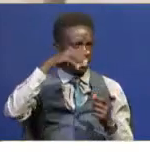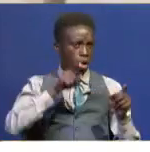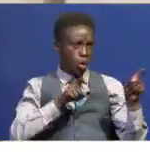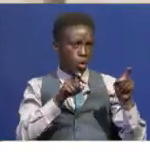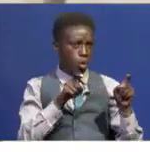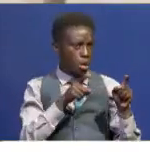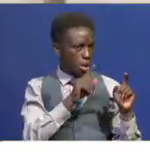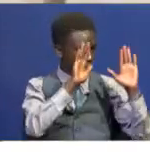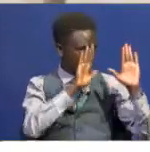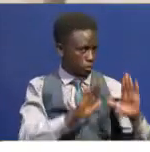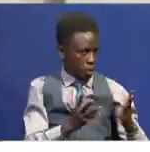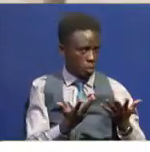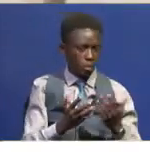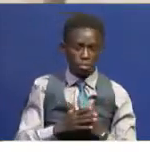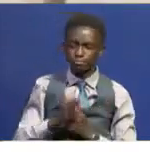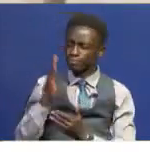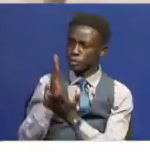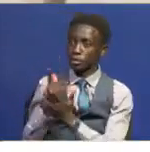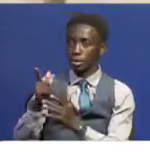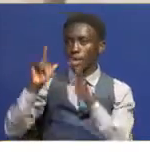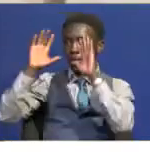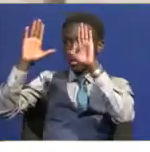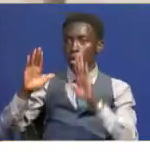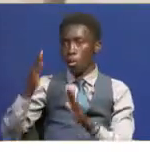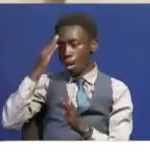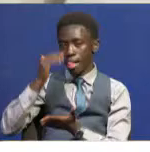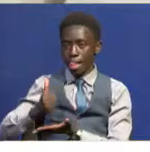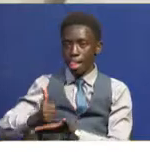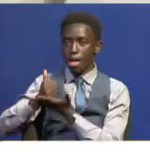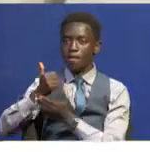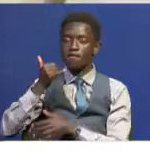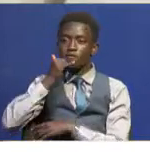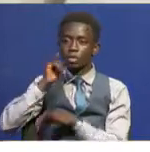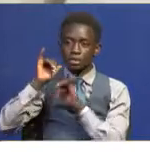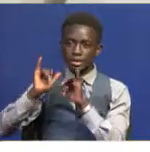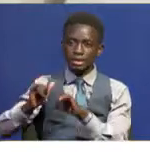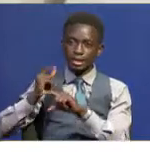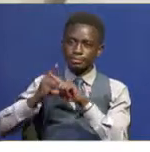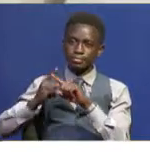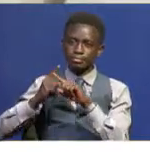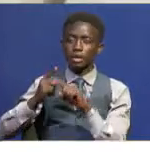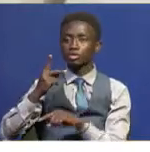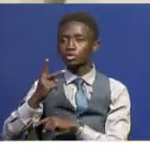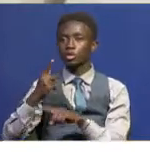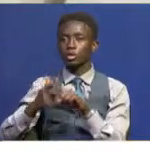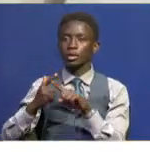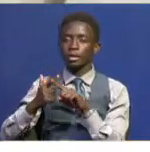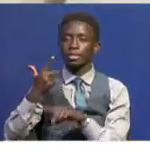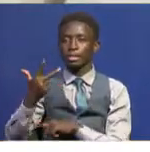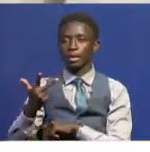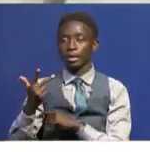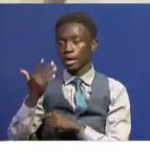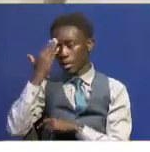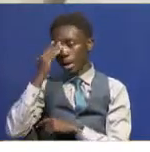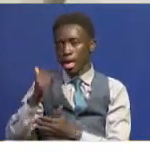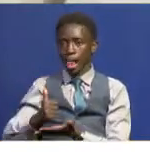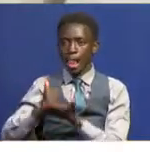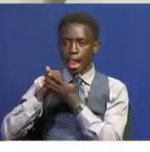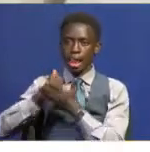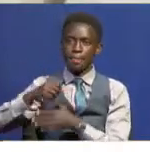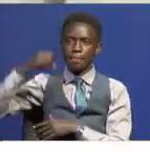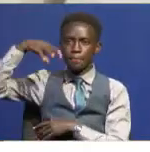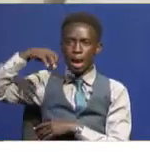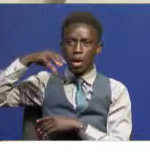one thing that enables a phone to last more than the typical 2-3 years. Mm-hmm. A chipset is able to be power efficient, it's able